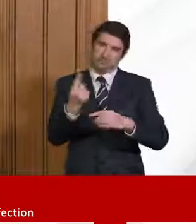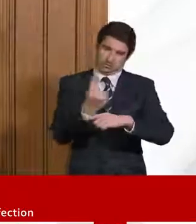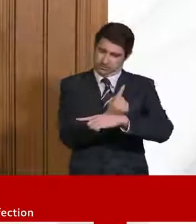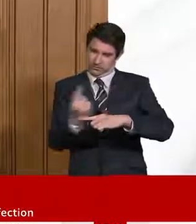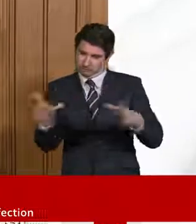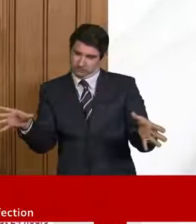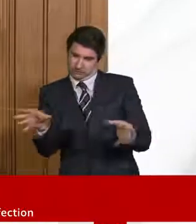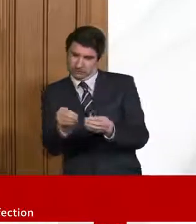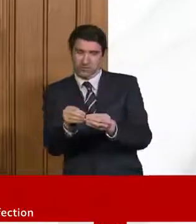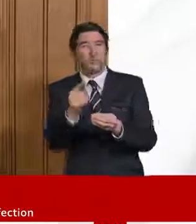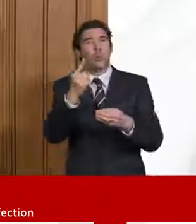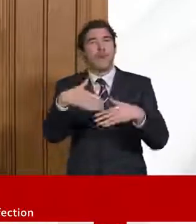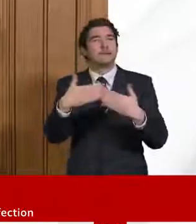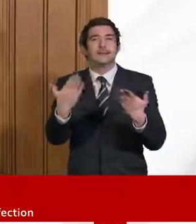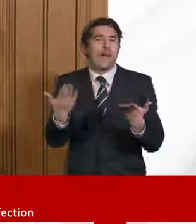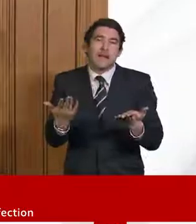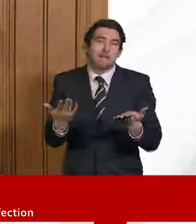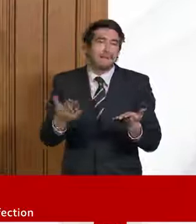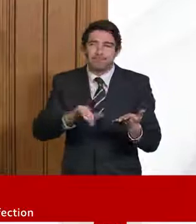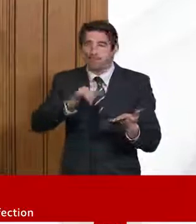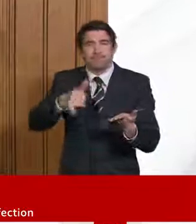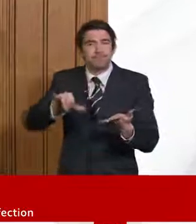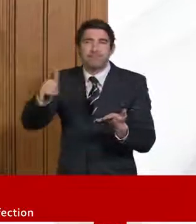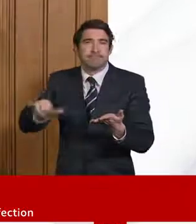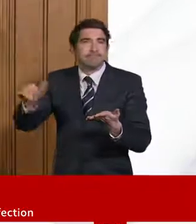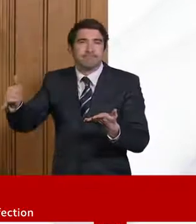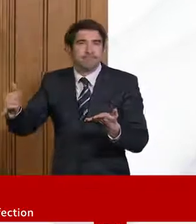of progress that we will make here is that we